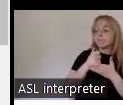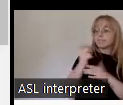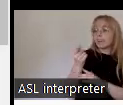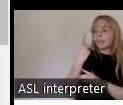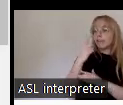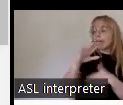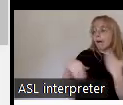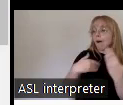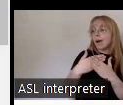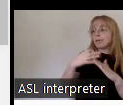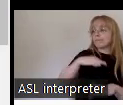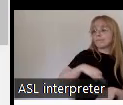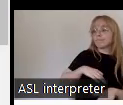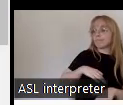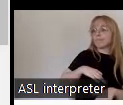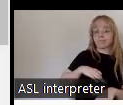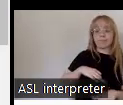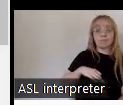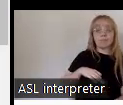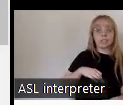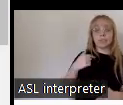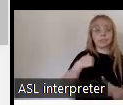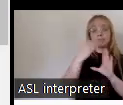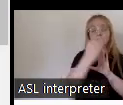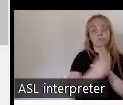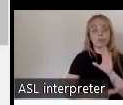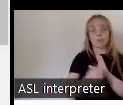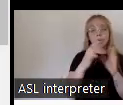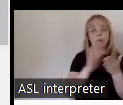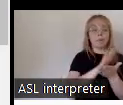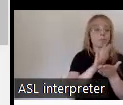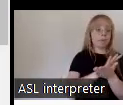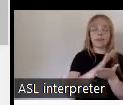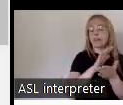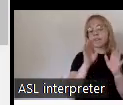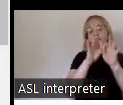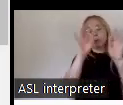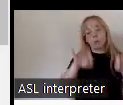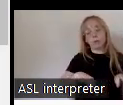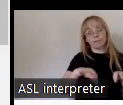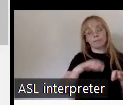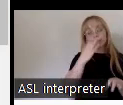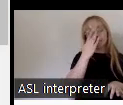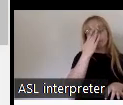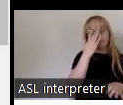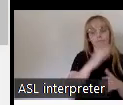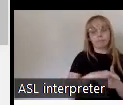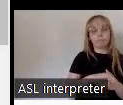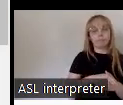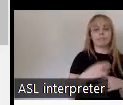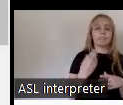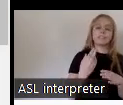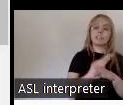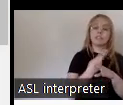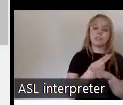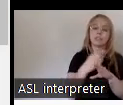all this stuff. So we're just going to complete, it's a 1-page form. And only with that authorized